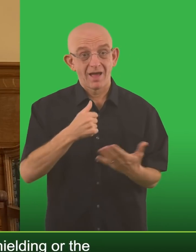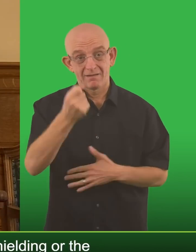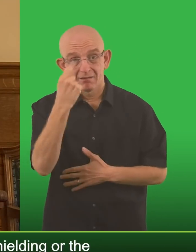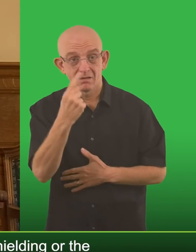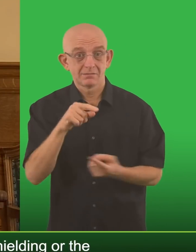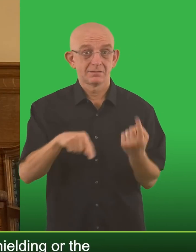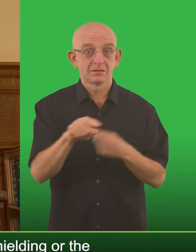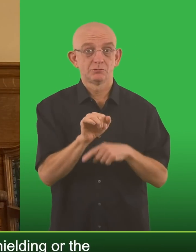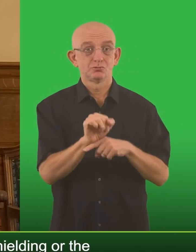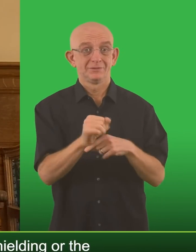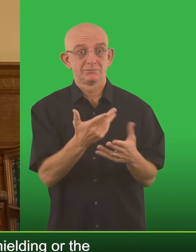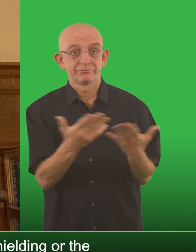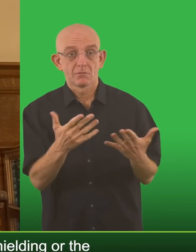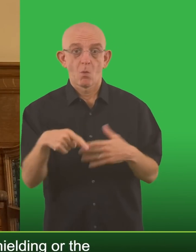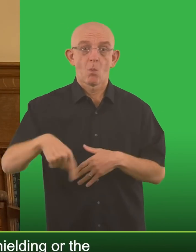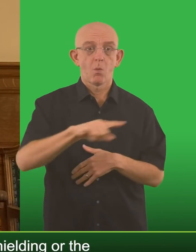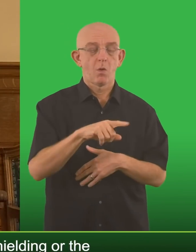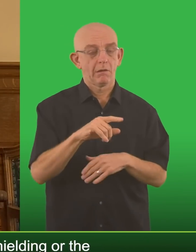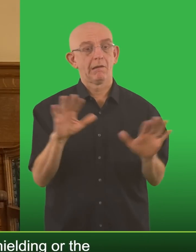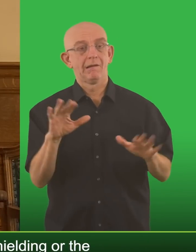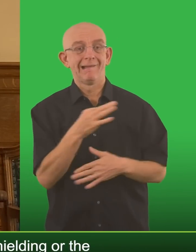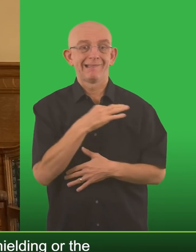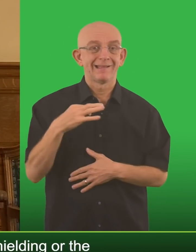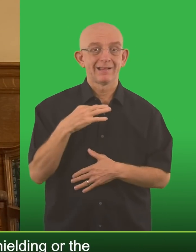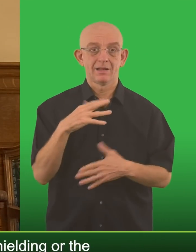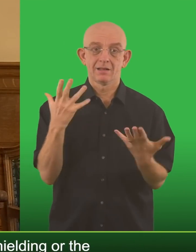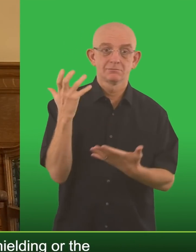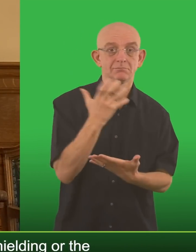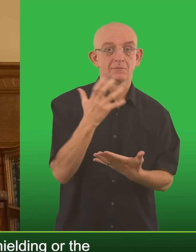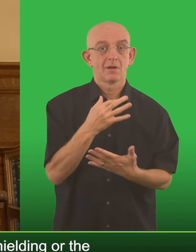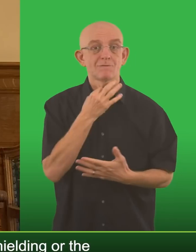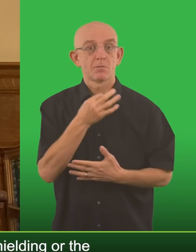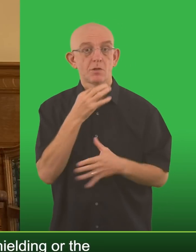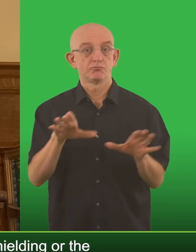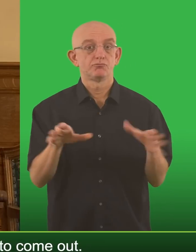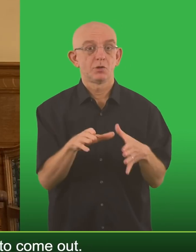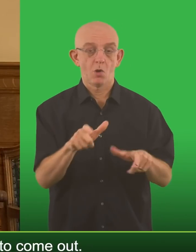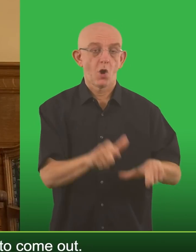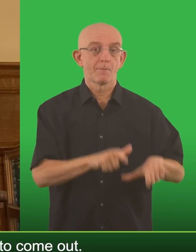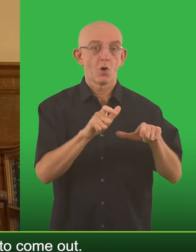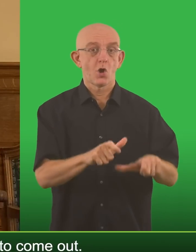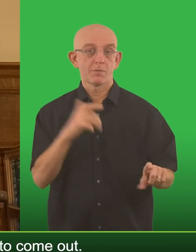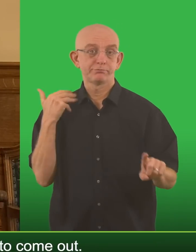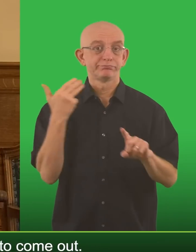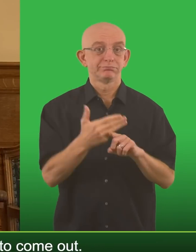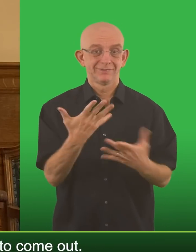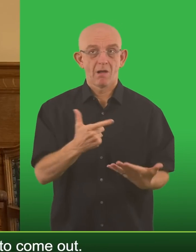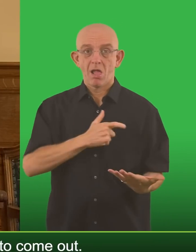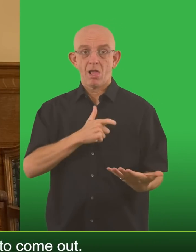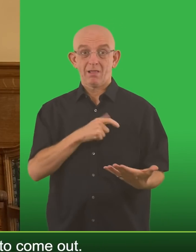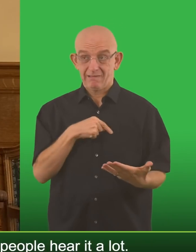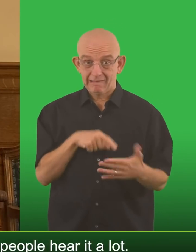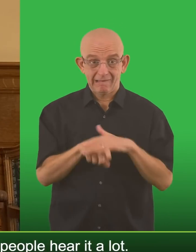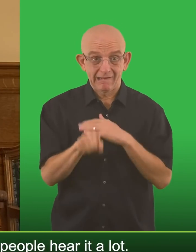I recognise that many in the shielding or the clinically extremely vulnerable group have been at home for long periods. I recognise that many are